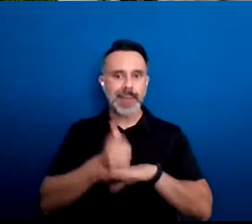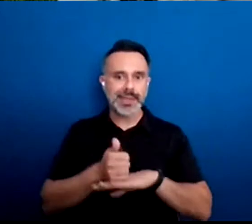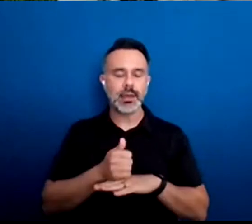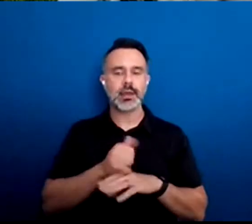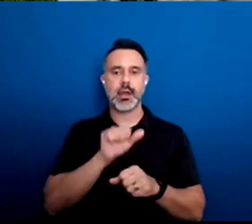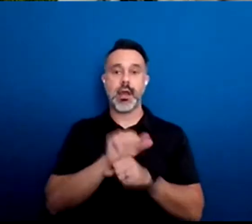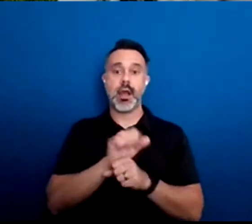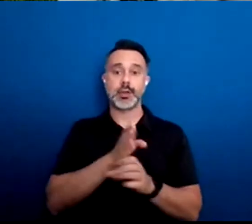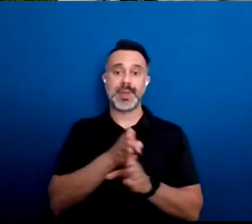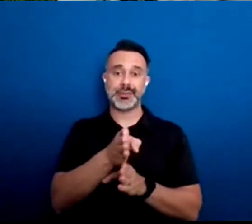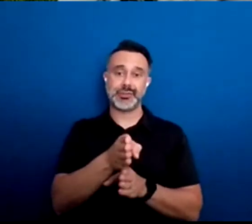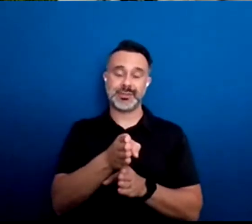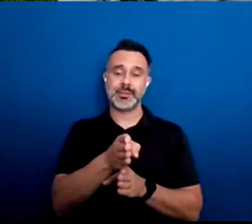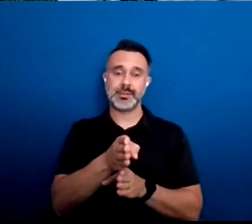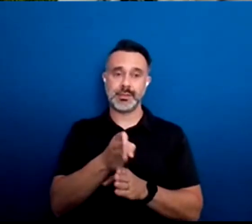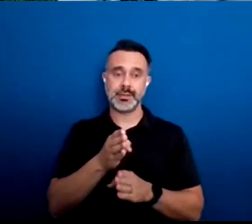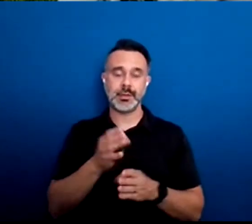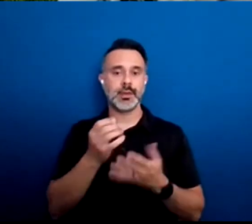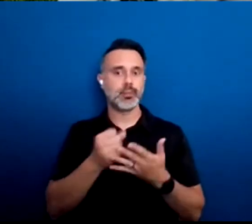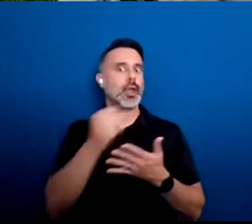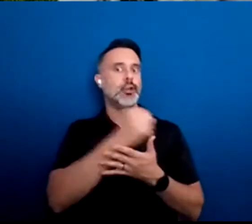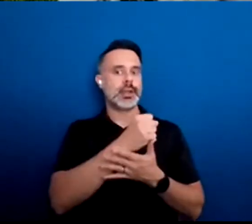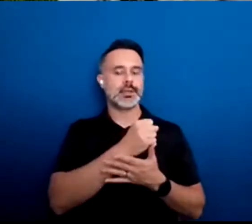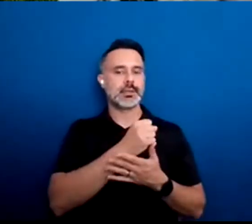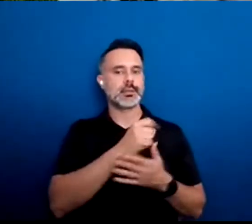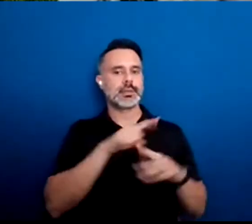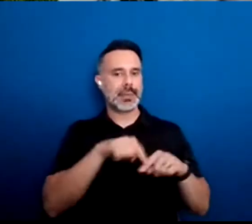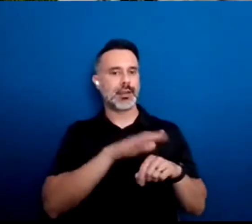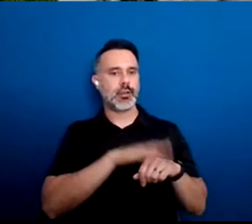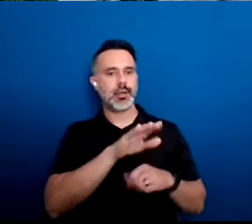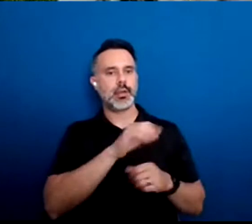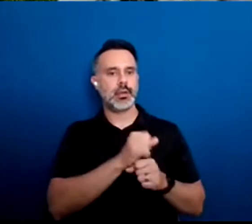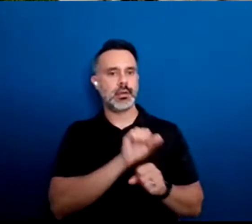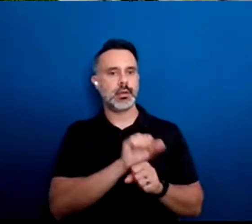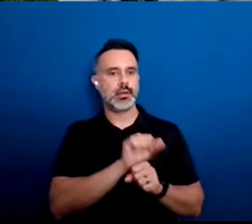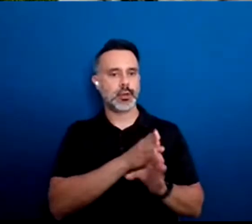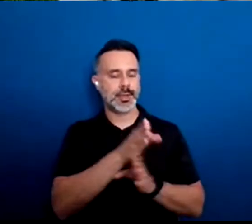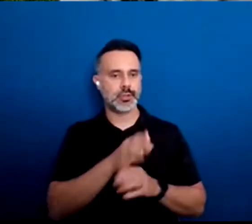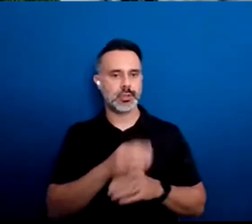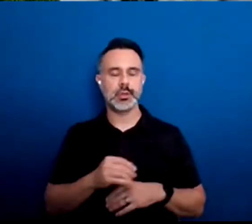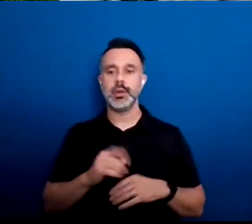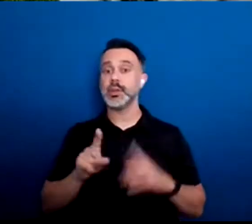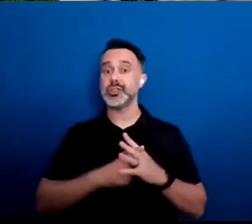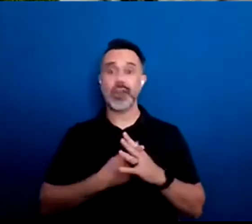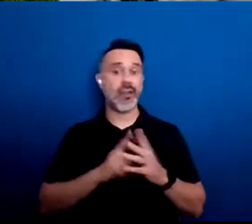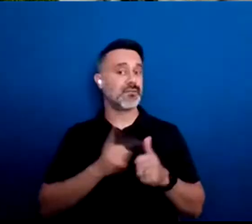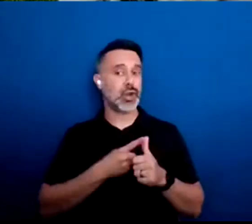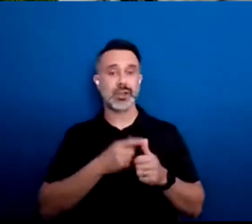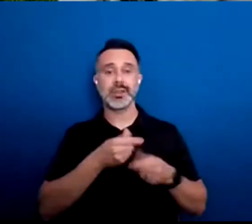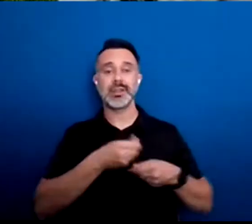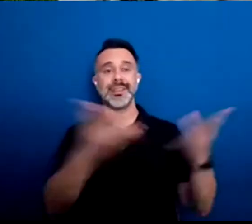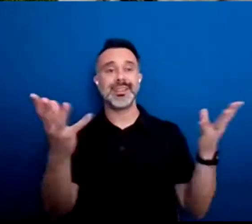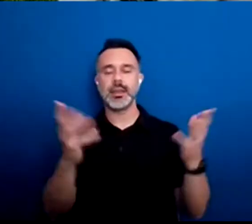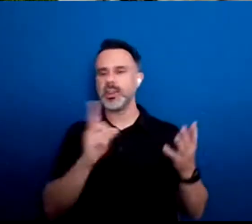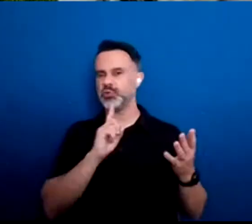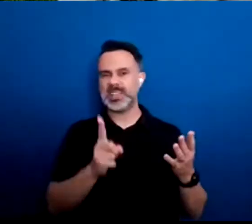were occupation-based, and the occupations that we started off with had an underrepresentation